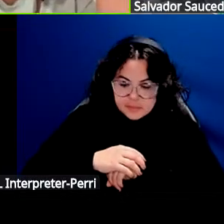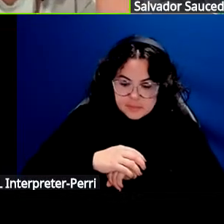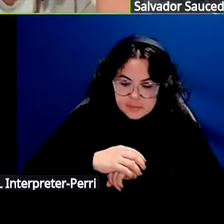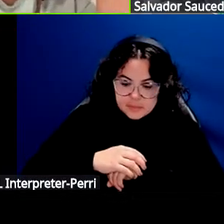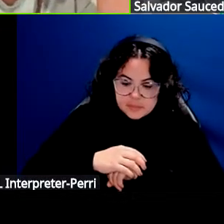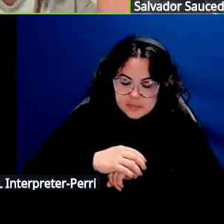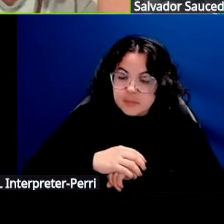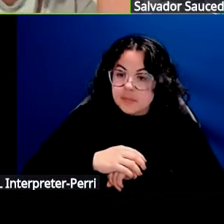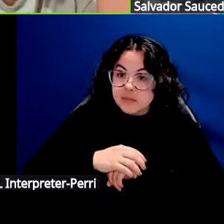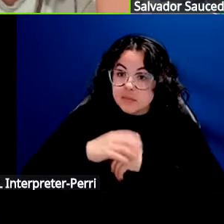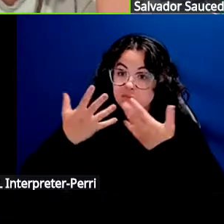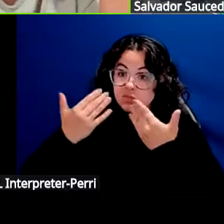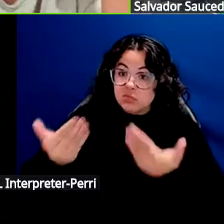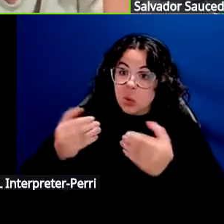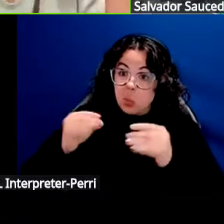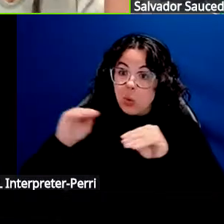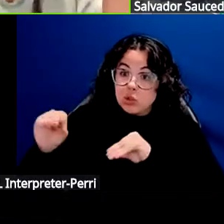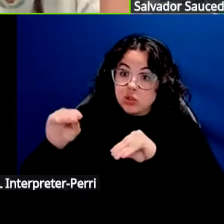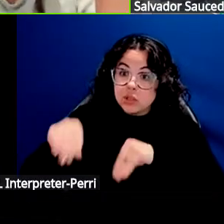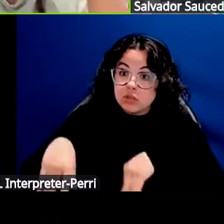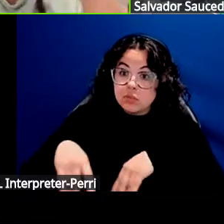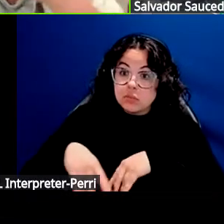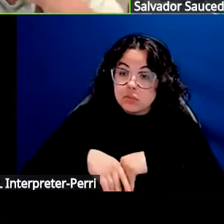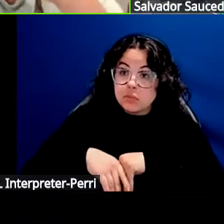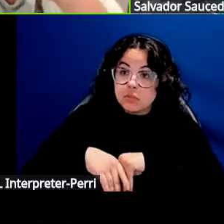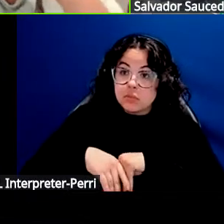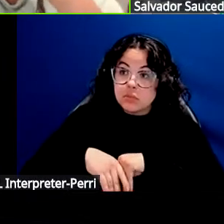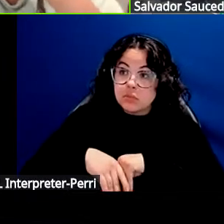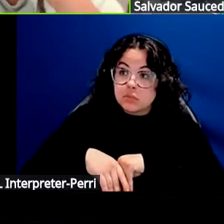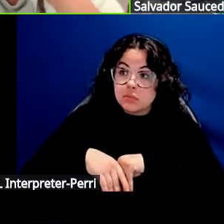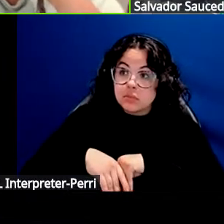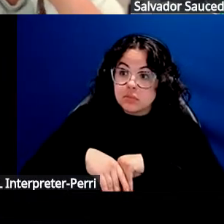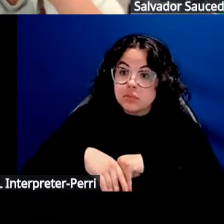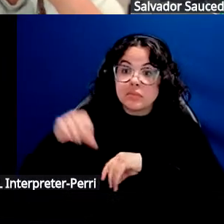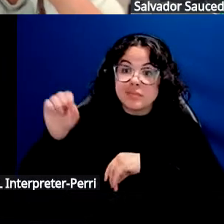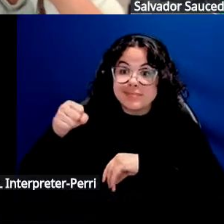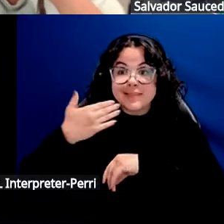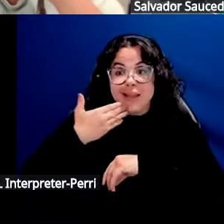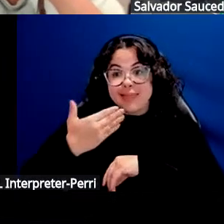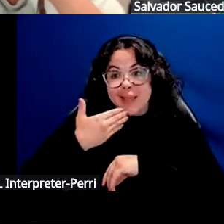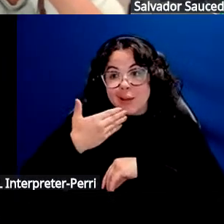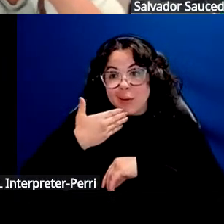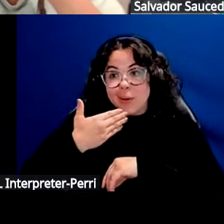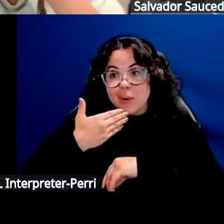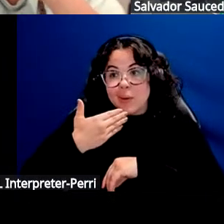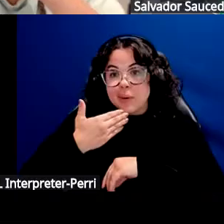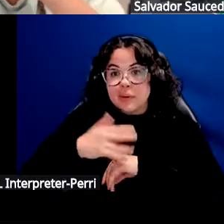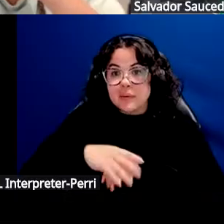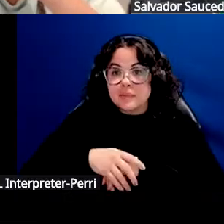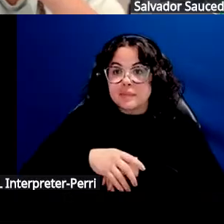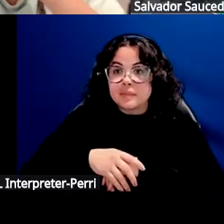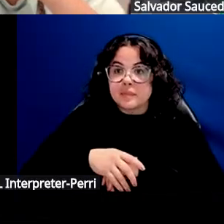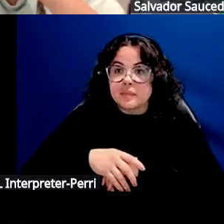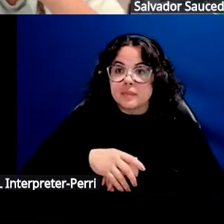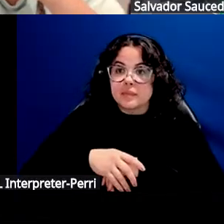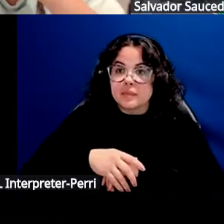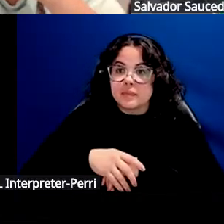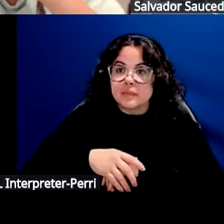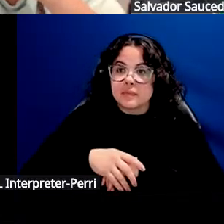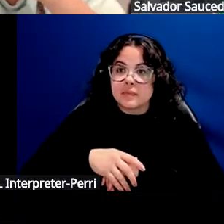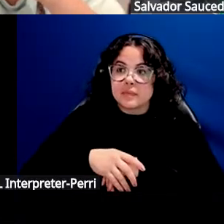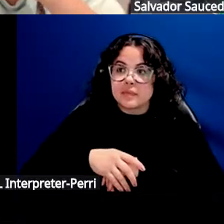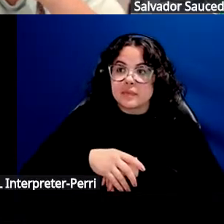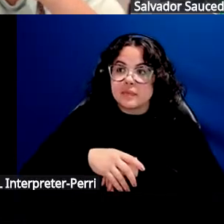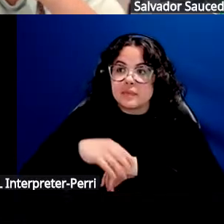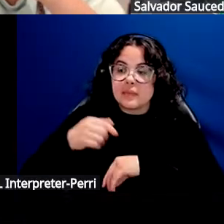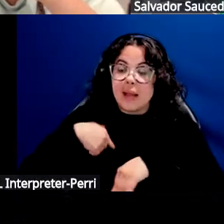You want to put the motion on the floor? Yeah, thanks you. Thanks, Mhm. Commissioner.